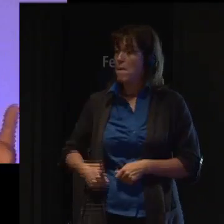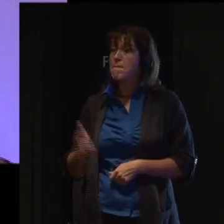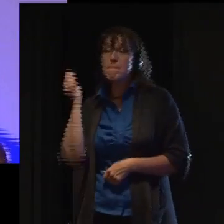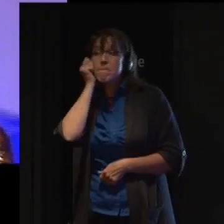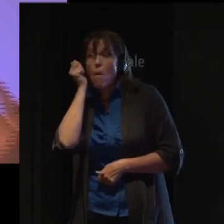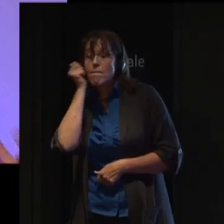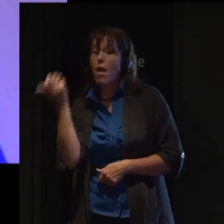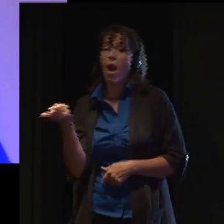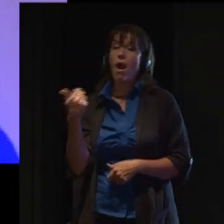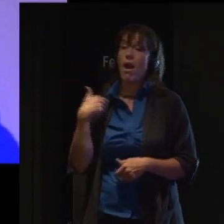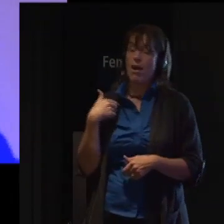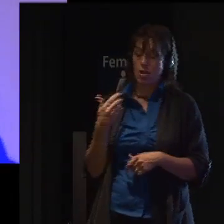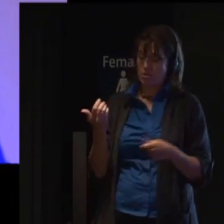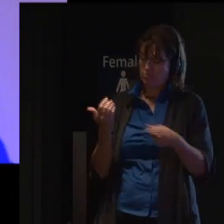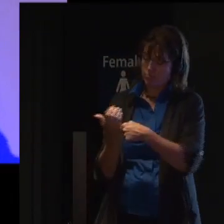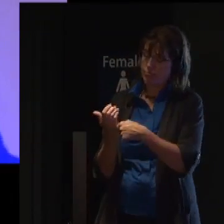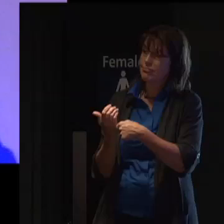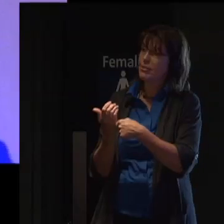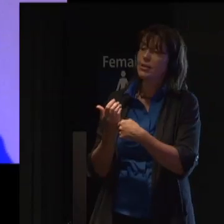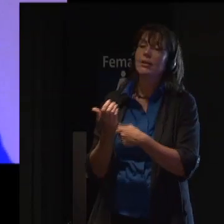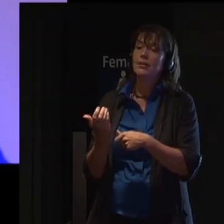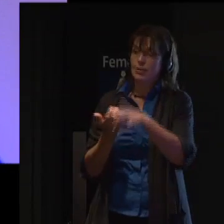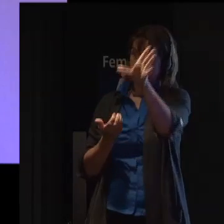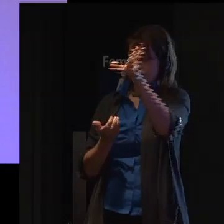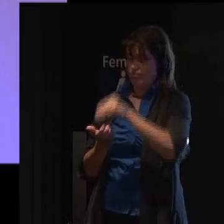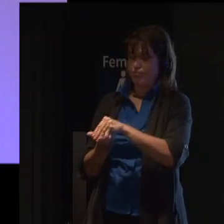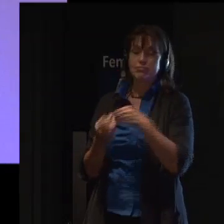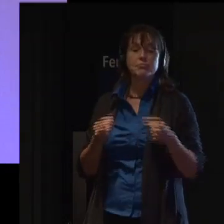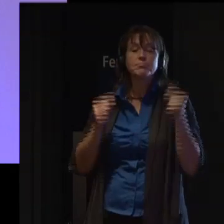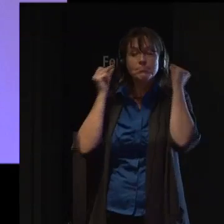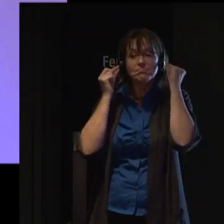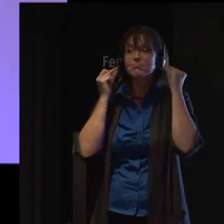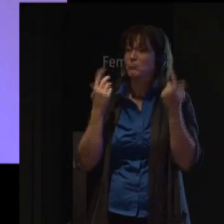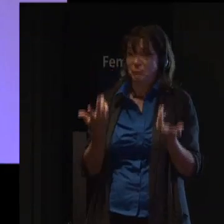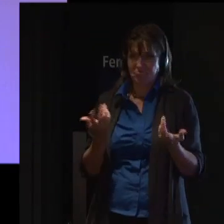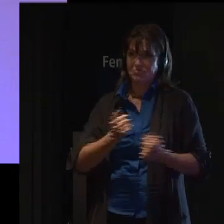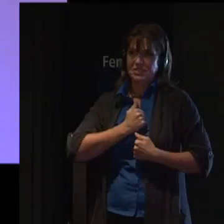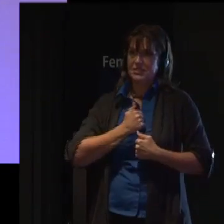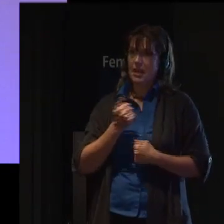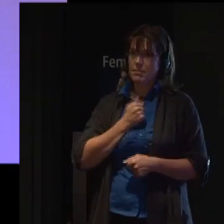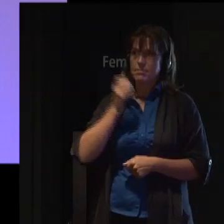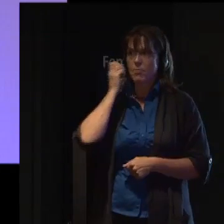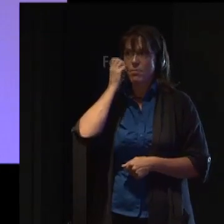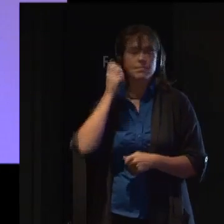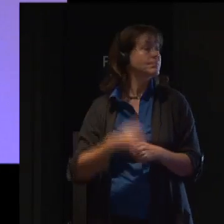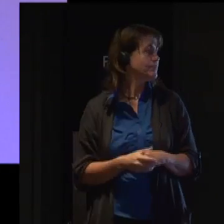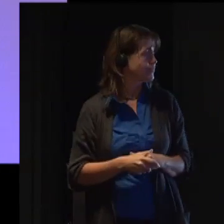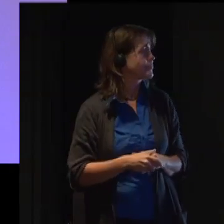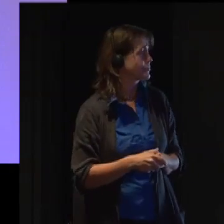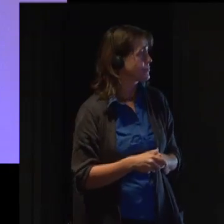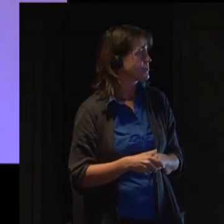radio receiver, and you can listen to the commentary. And of course, since 2009,